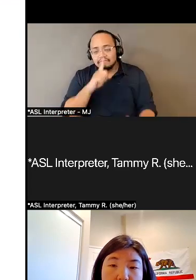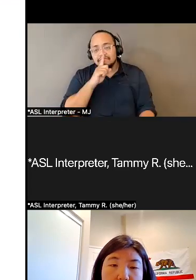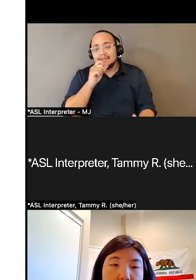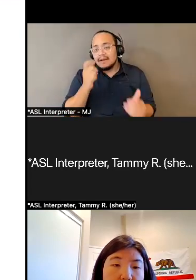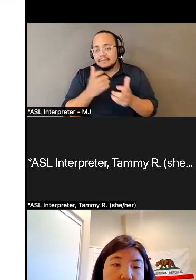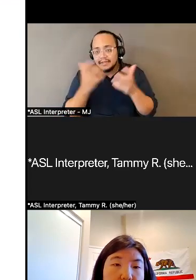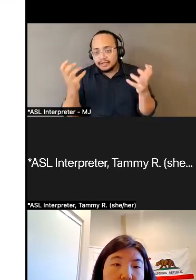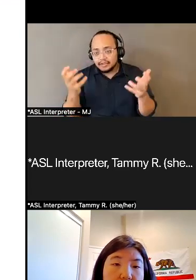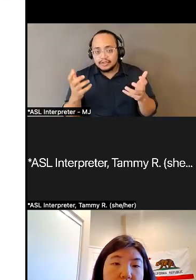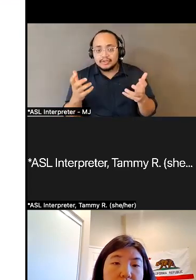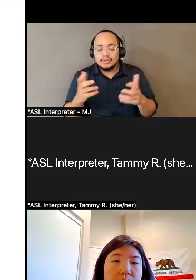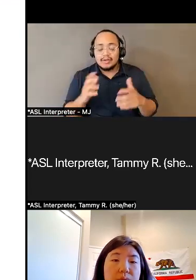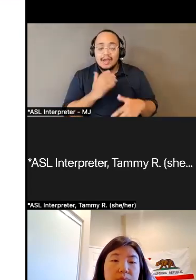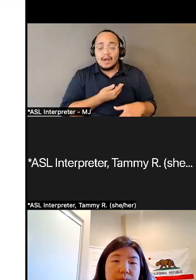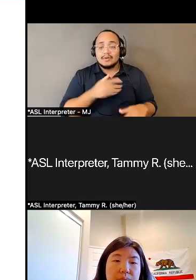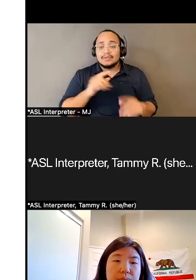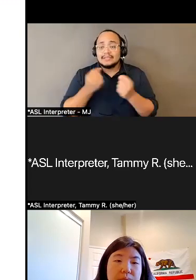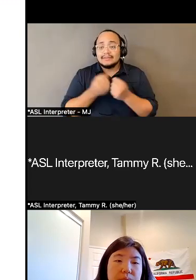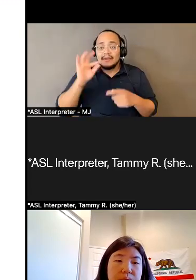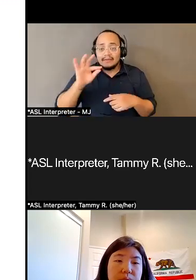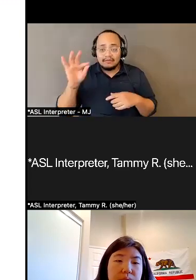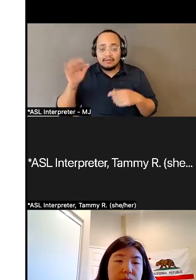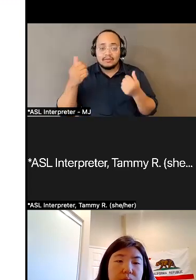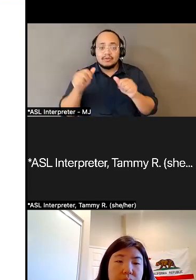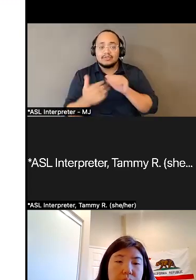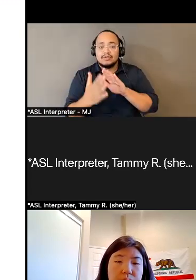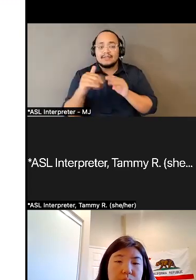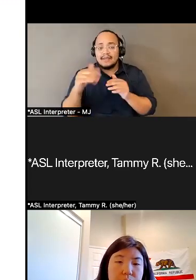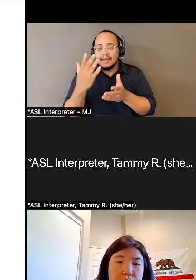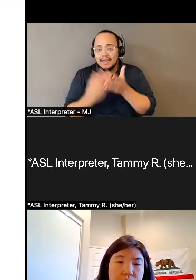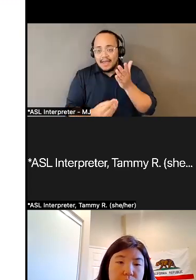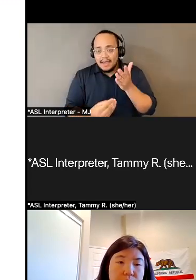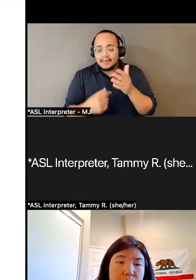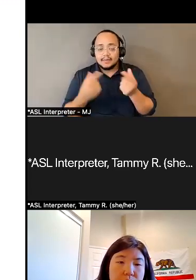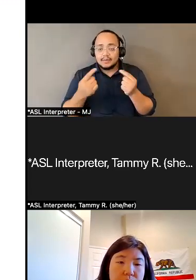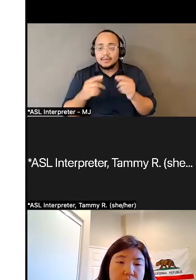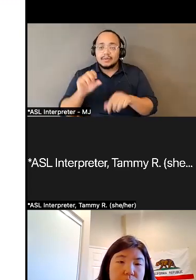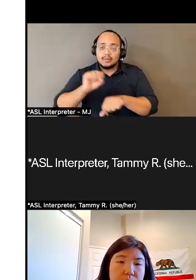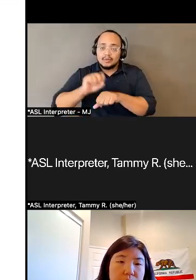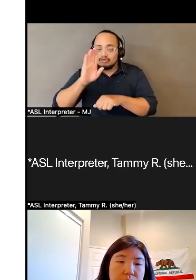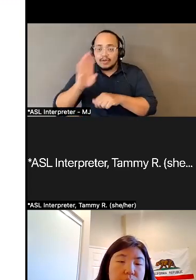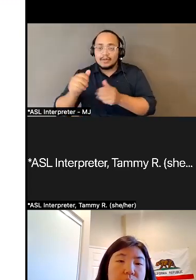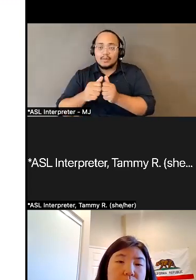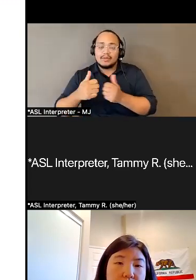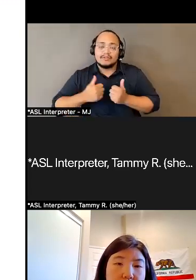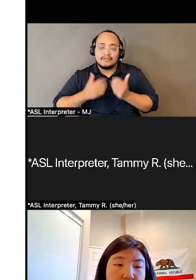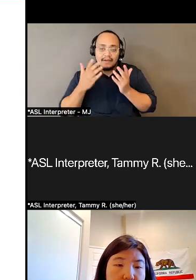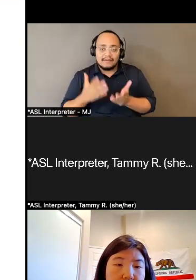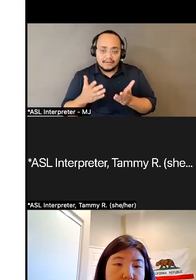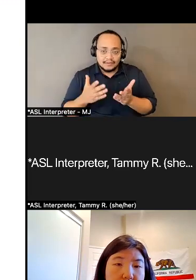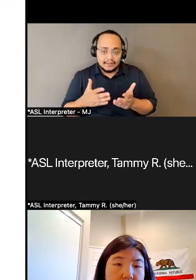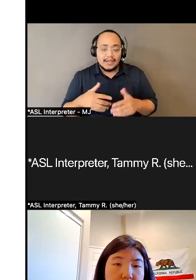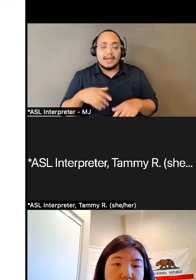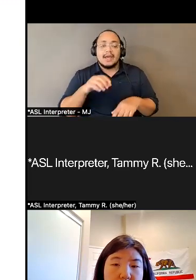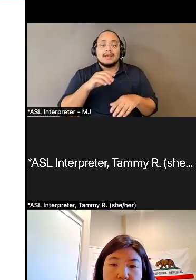team at FreeFrom is really working to address that gap is through our direct work with survivors and part of our programs like our Safety